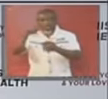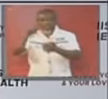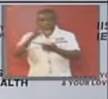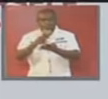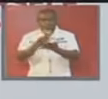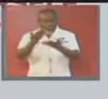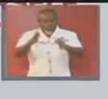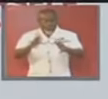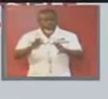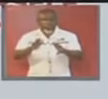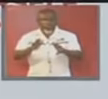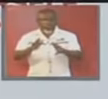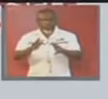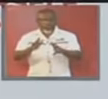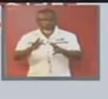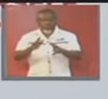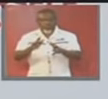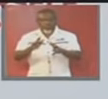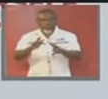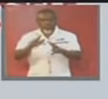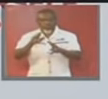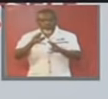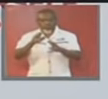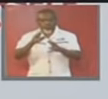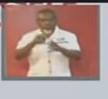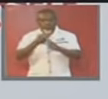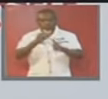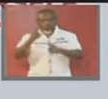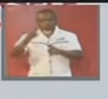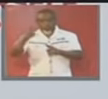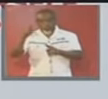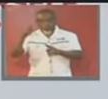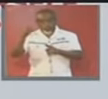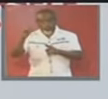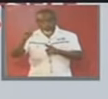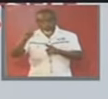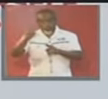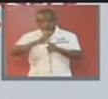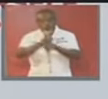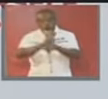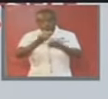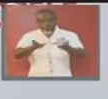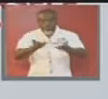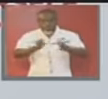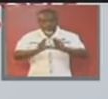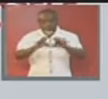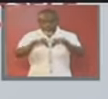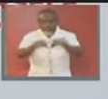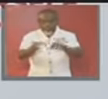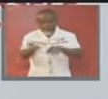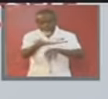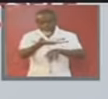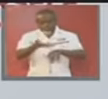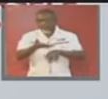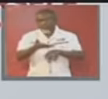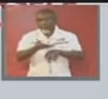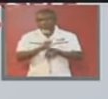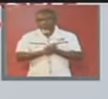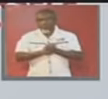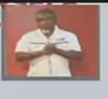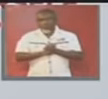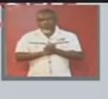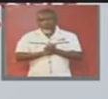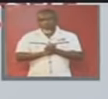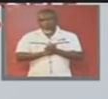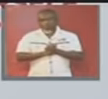Pfizer vaccine is the first vaccine to be approved for the region. And that is one that we also asked for some more technical